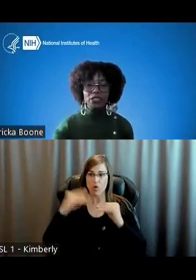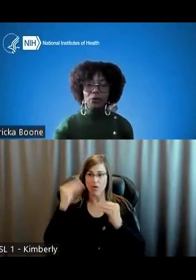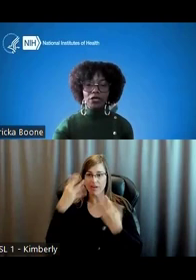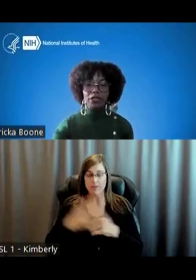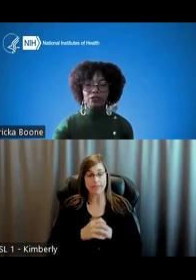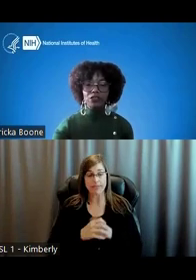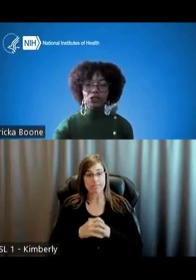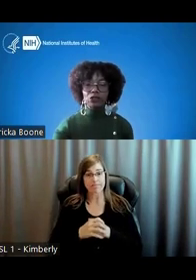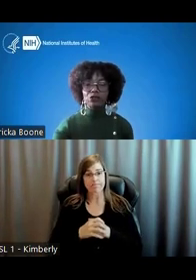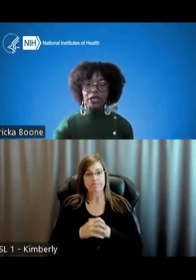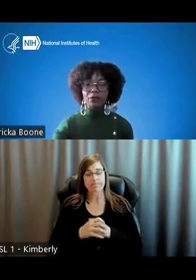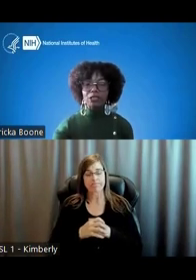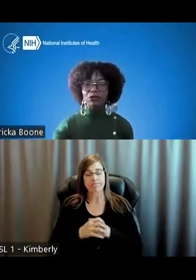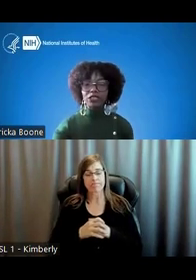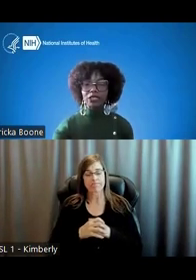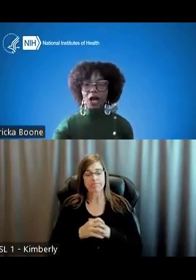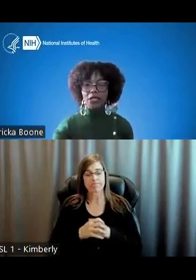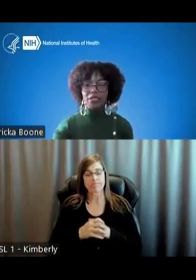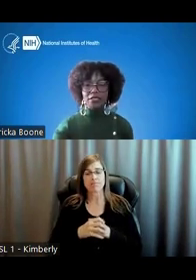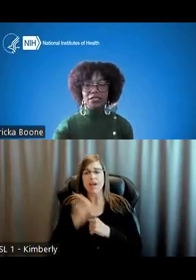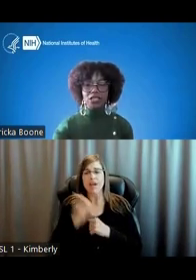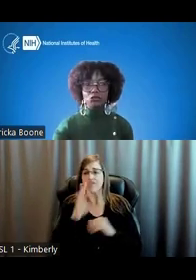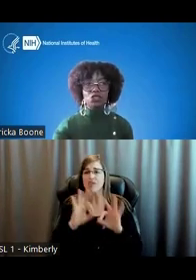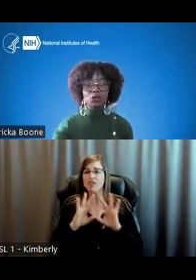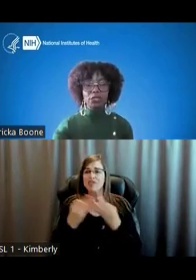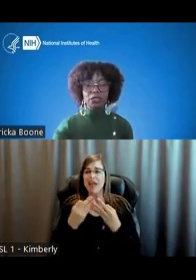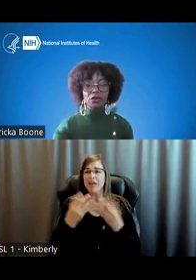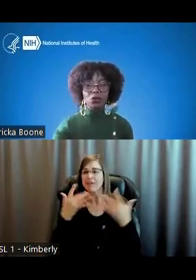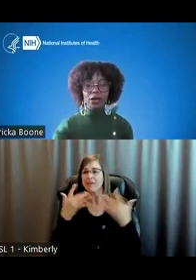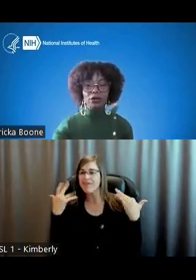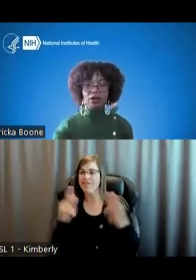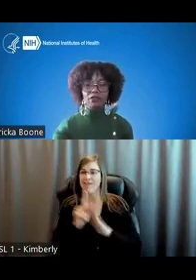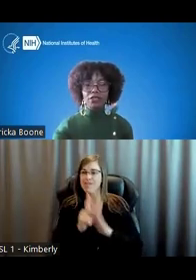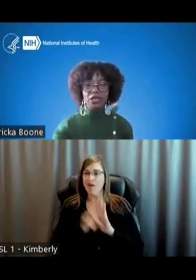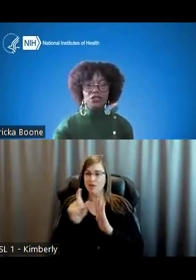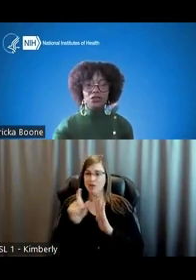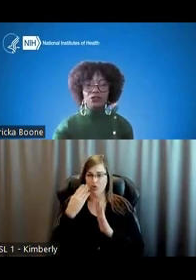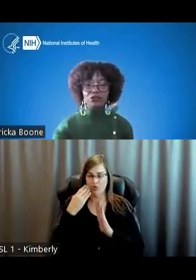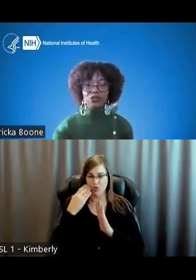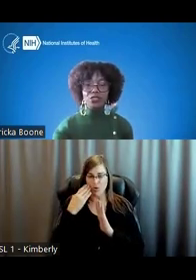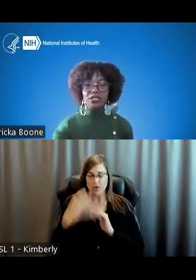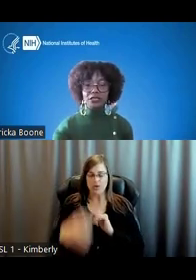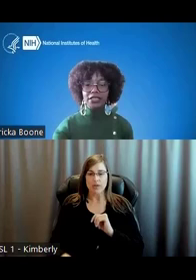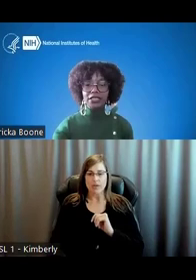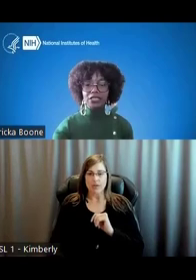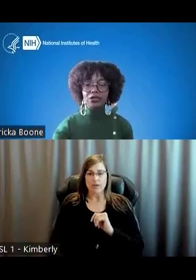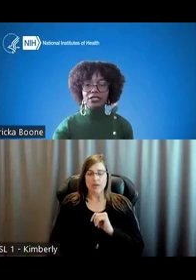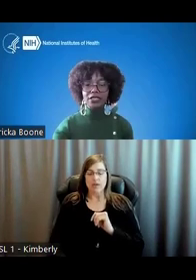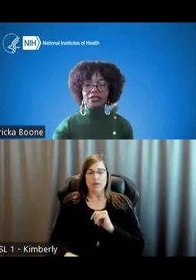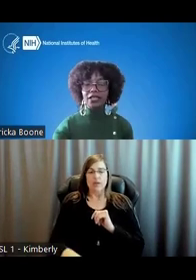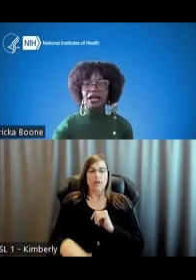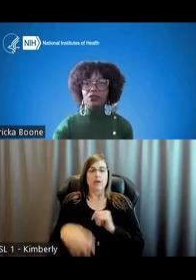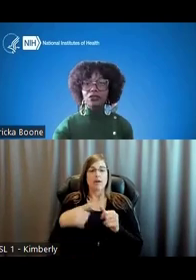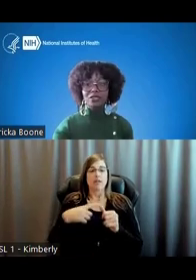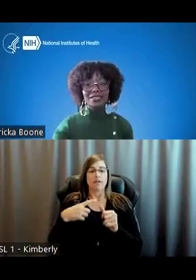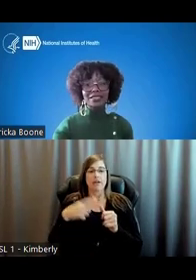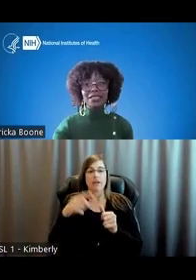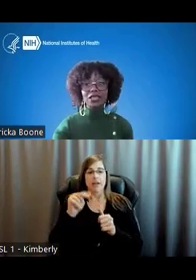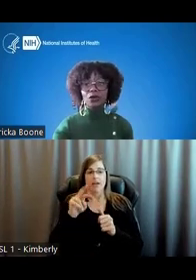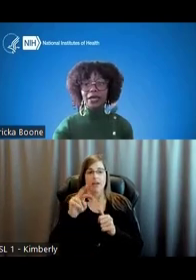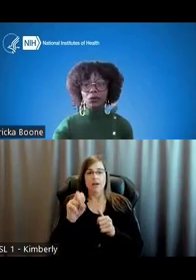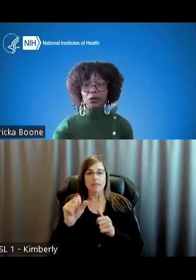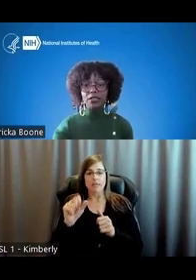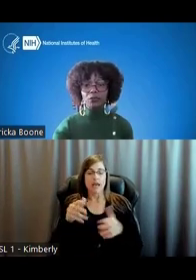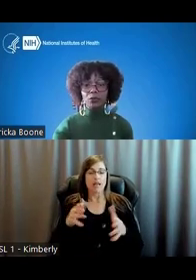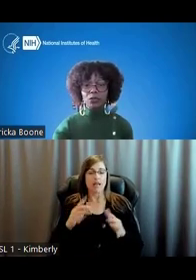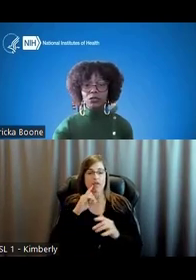So I'd like to point out a few family-friendly policies that you should be aware of. So the first is that the NRSAs allow for 60